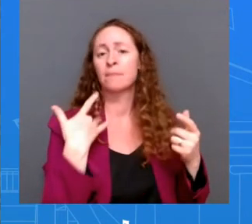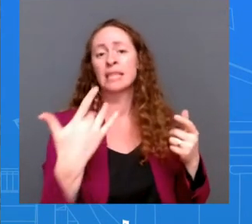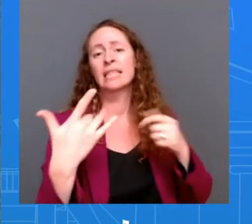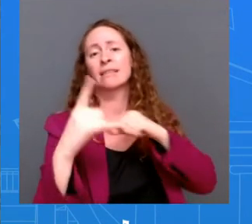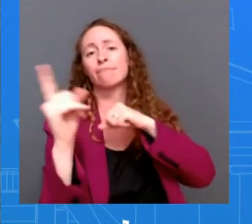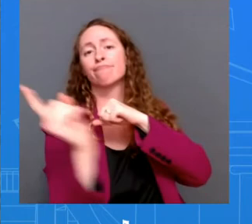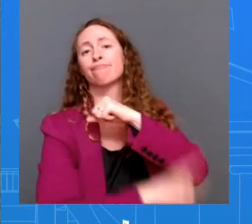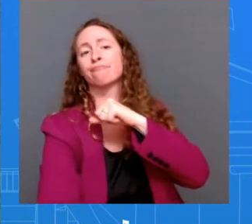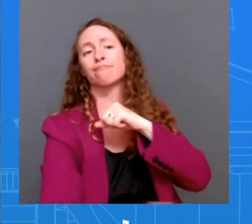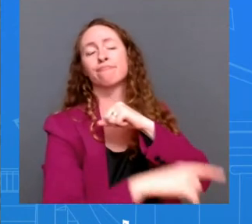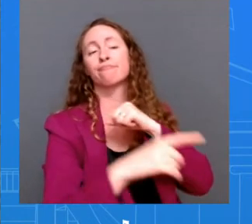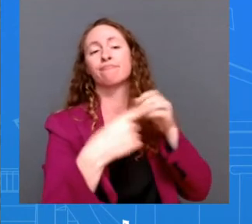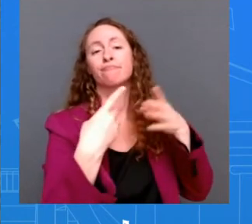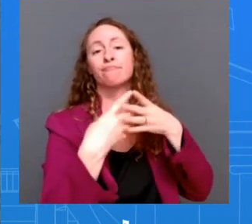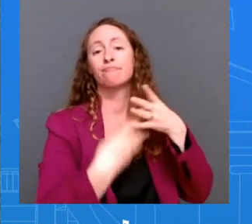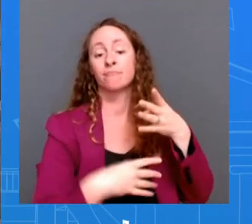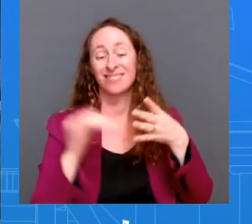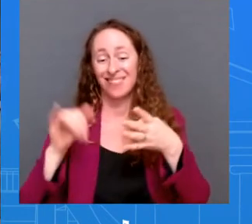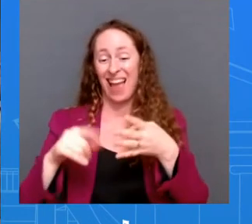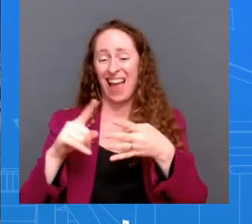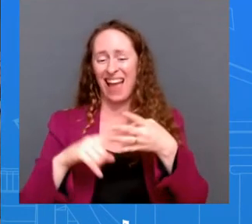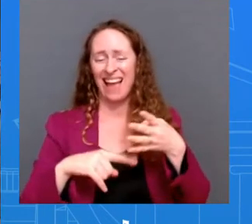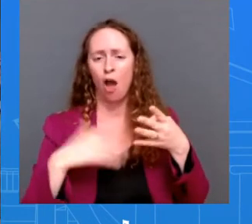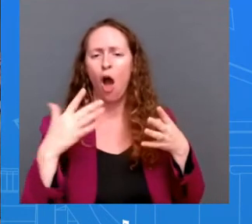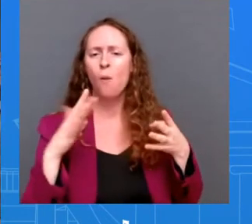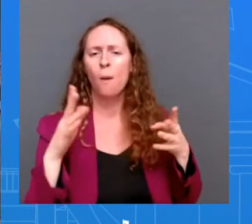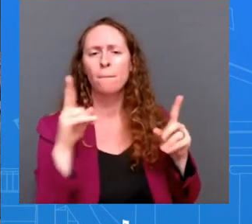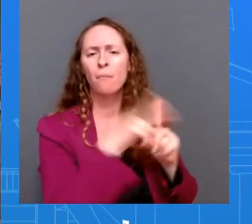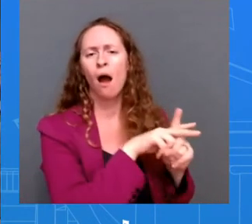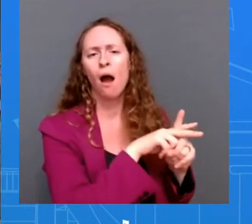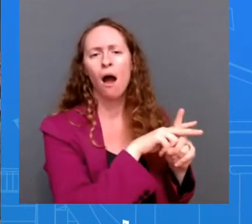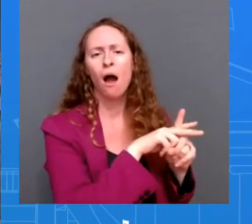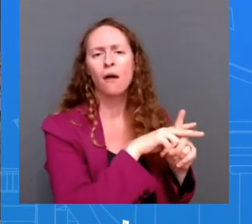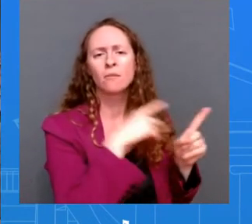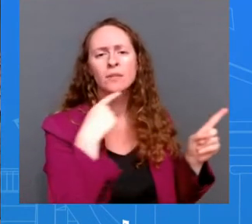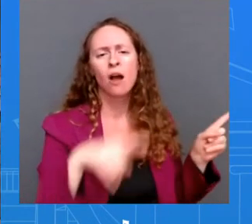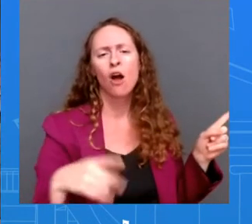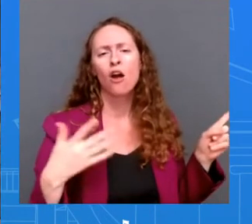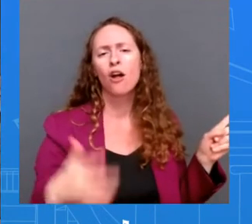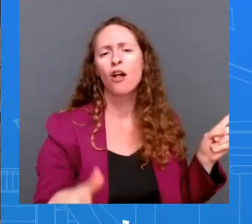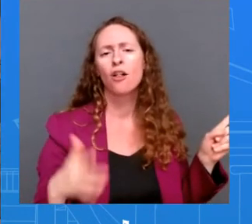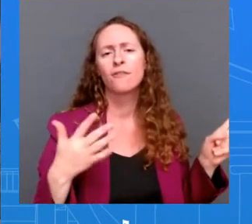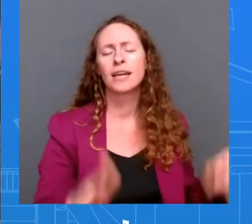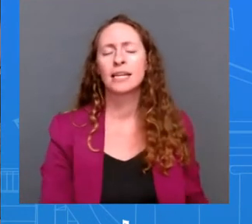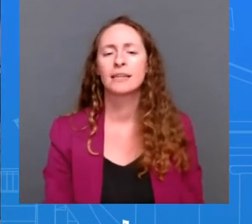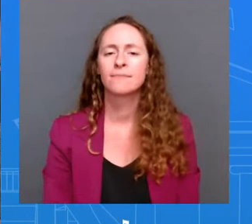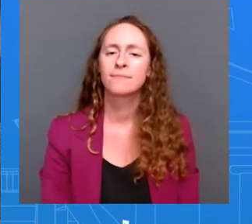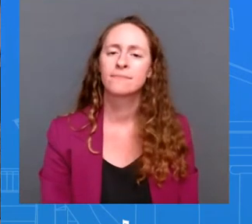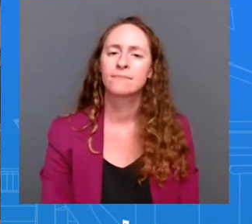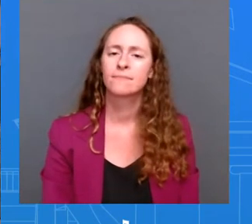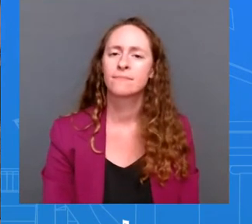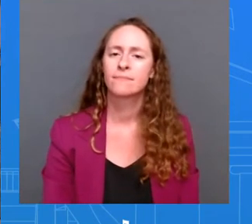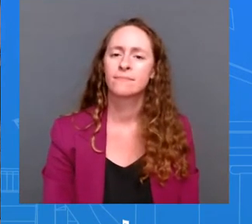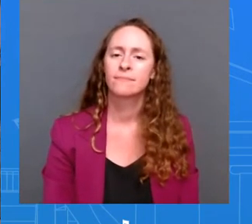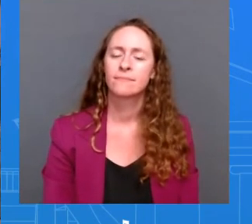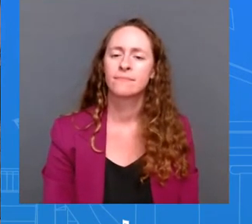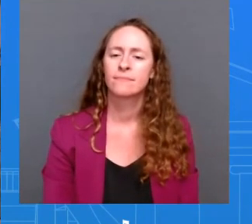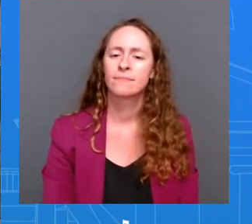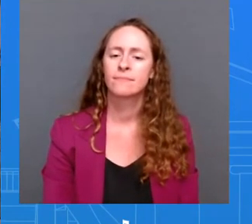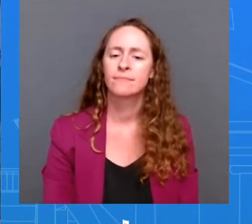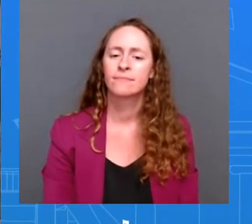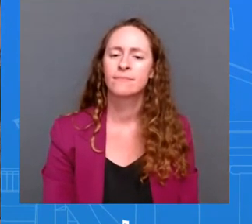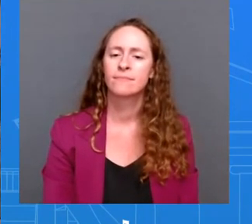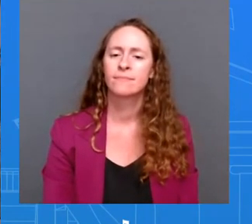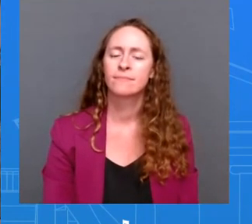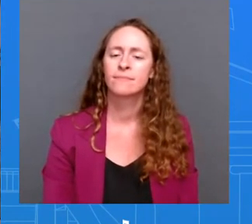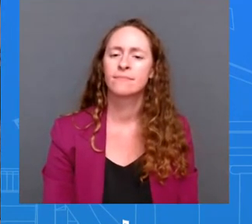let alone the rest of the world. And one more on China. You just a few minutes ago said that China is trying to set a new status quo,